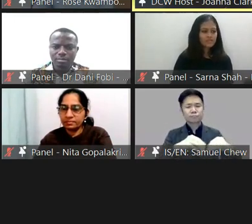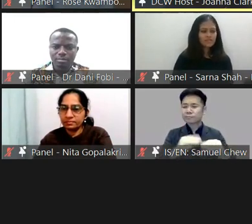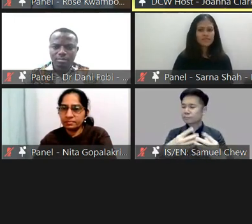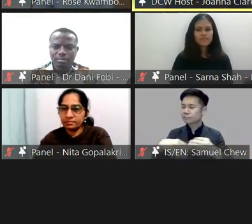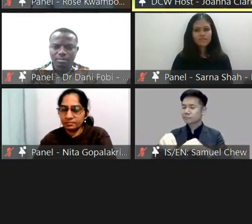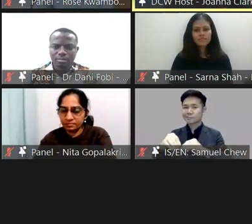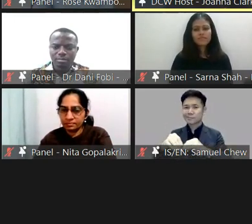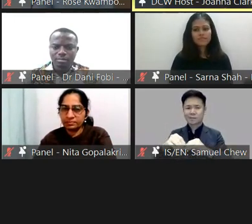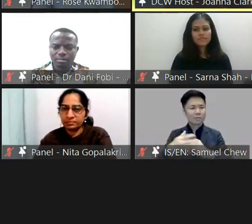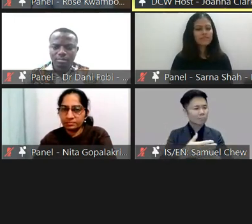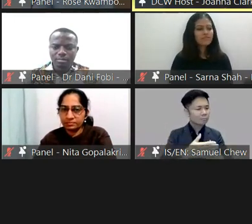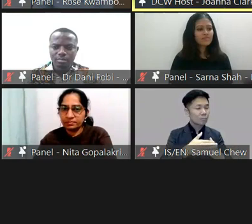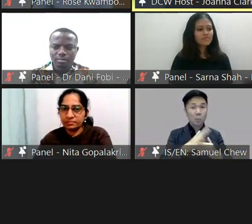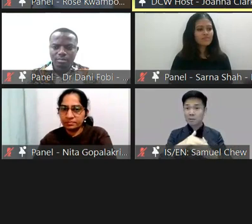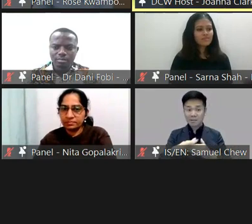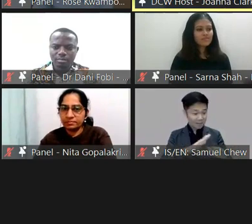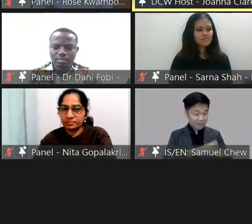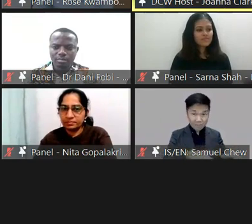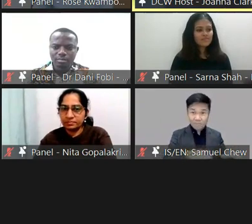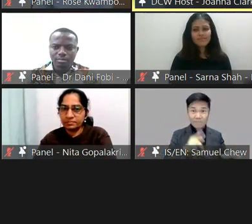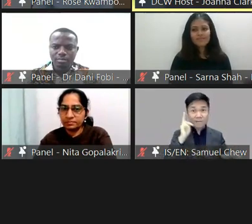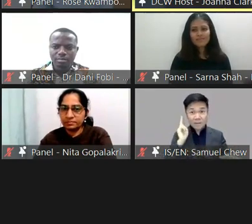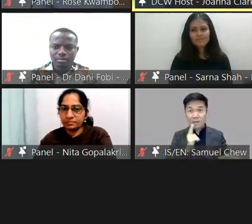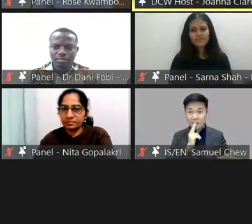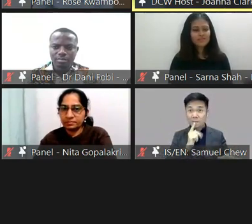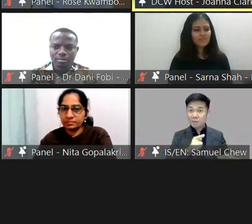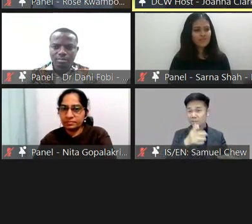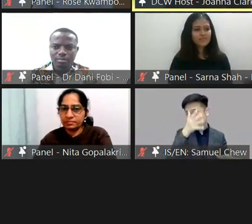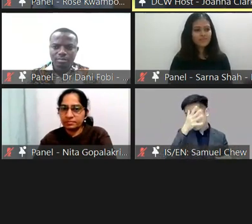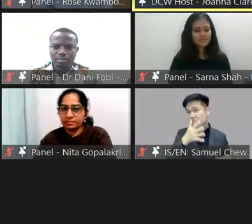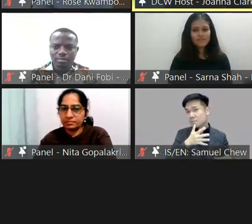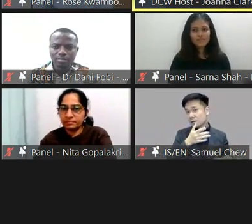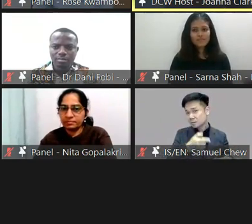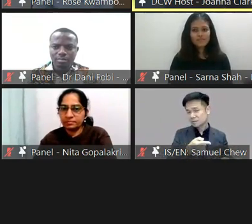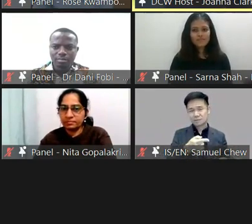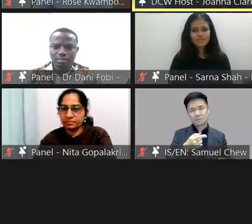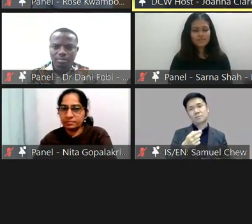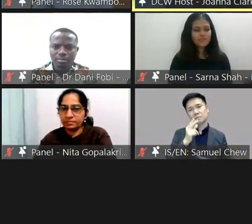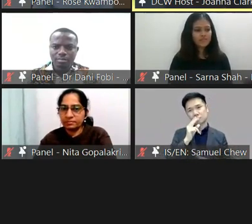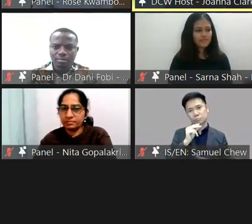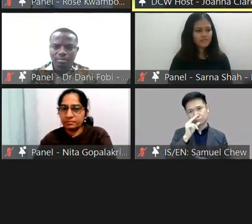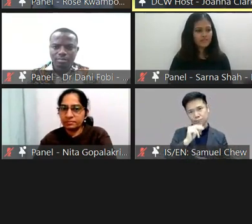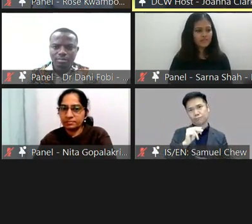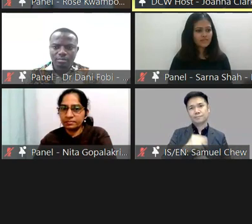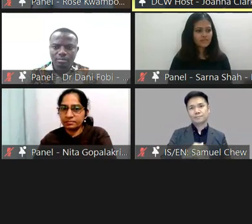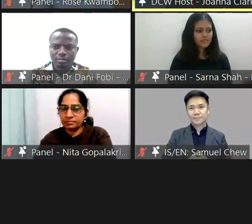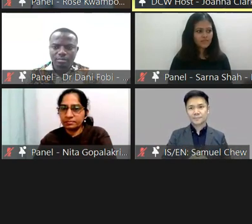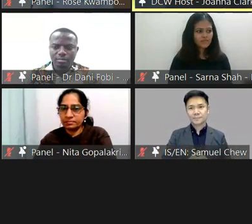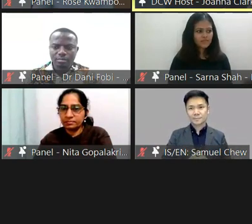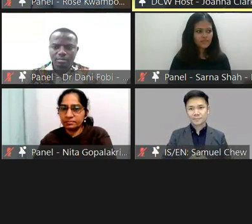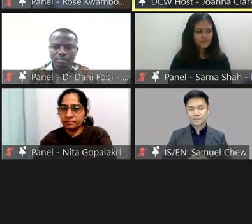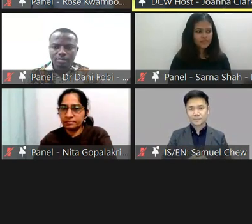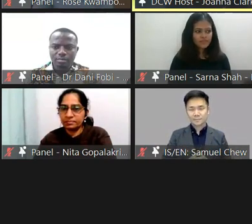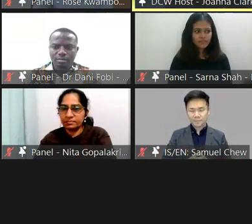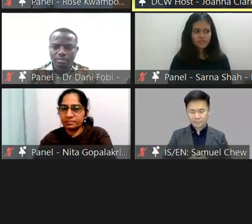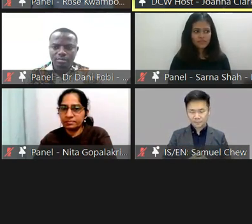hearing families and don't really understand deafness. So I think, just to start off, interesting to perhaps try and answer a question about